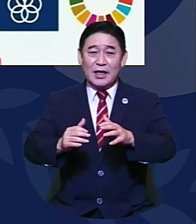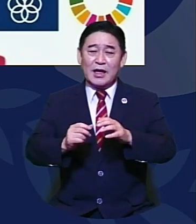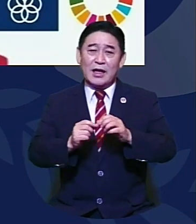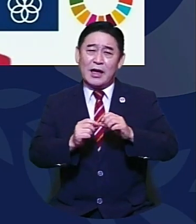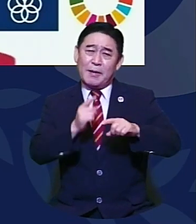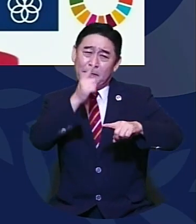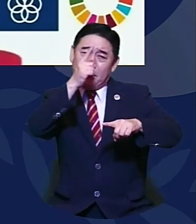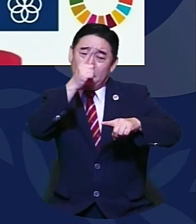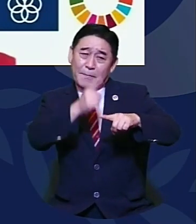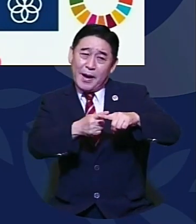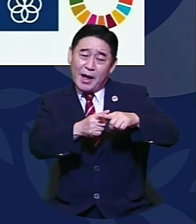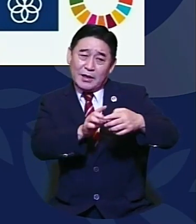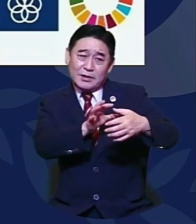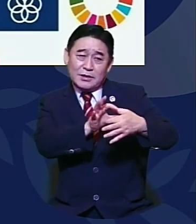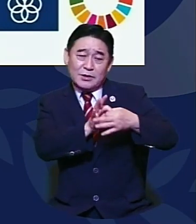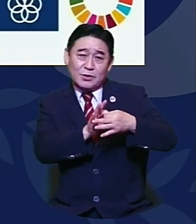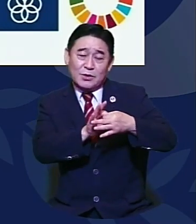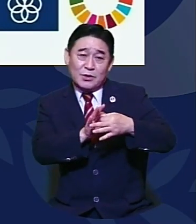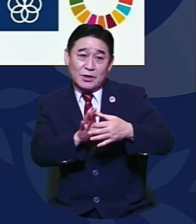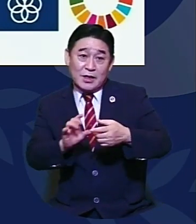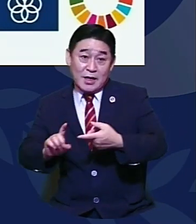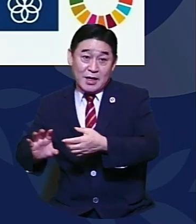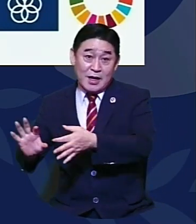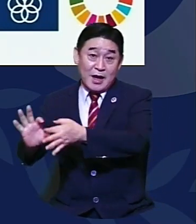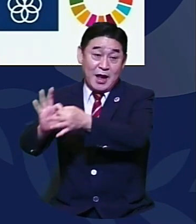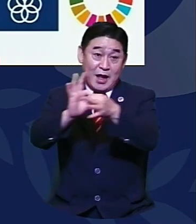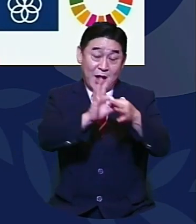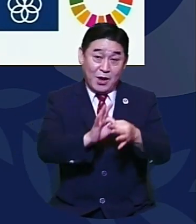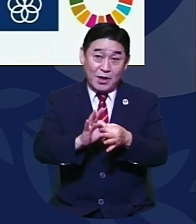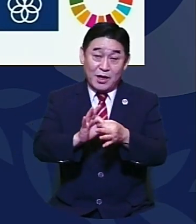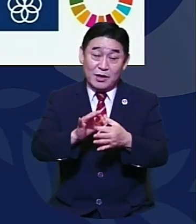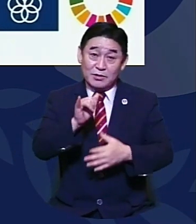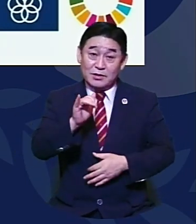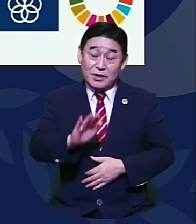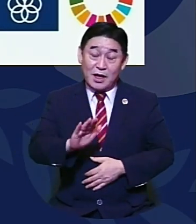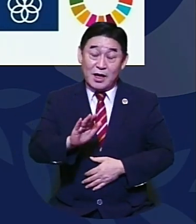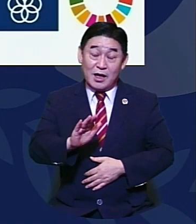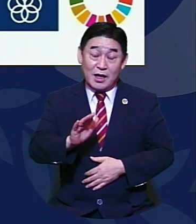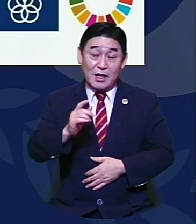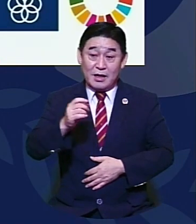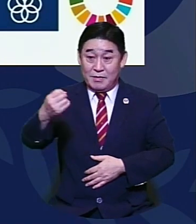that money? That is a question for you, Doreen.